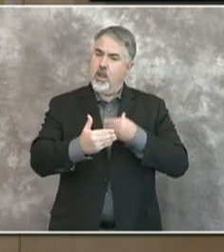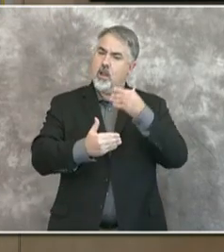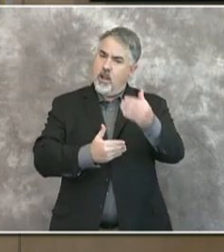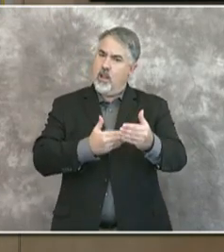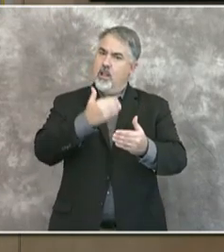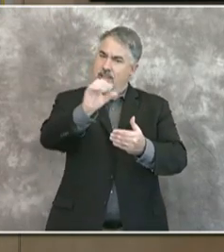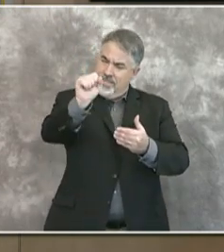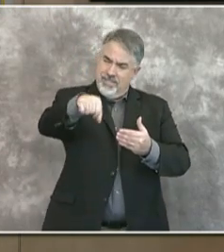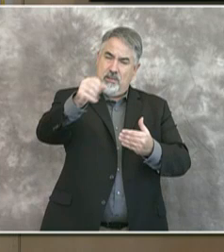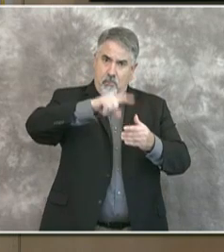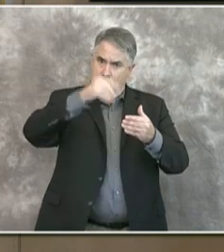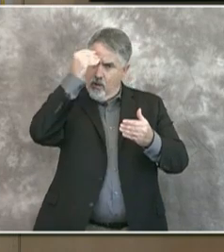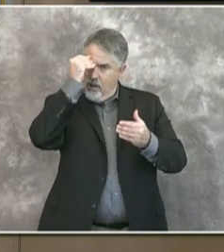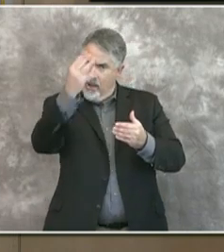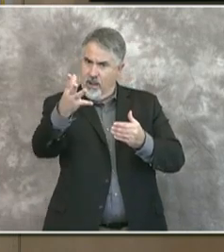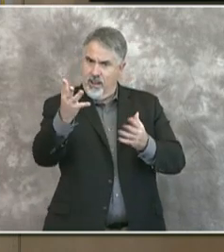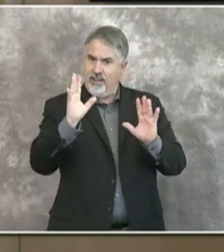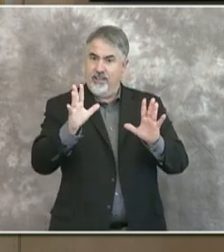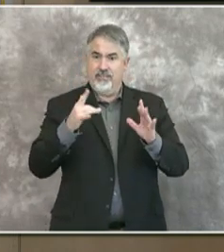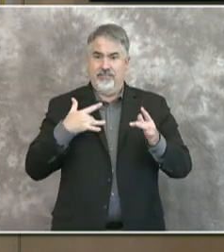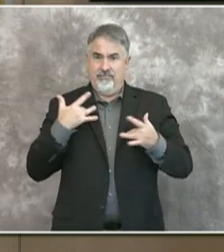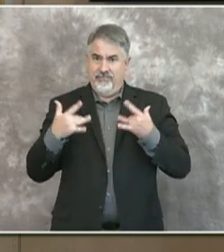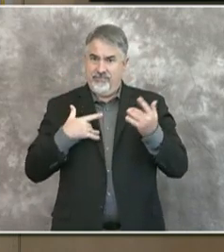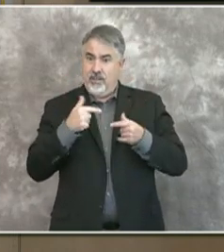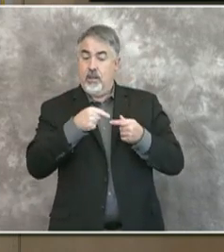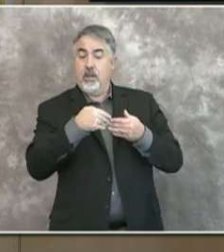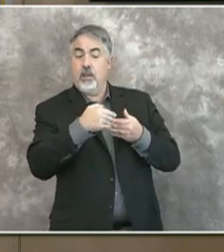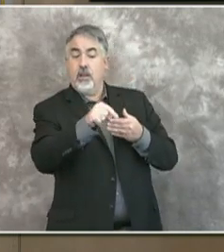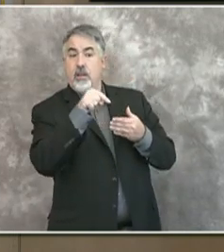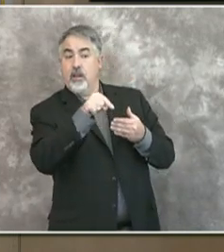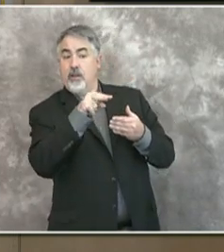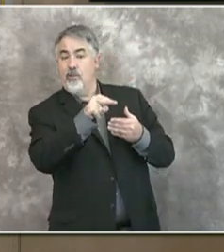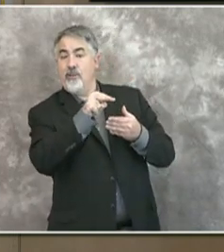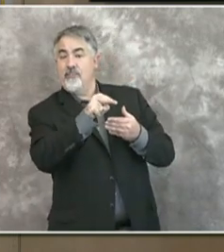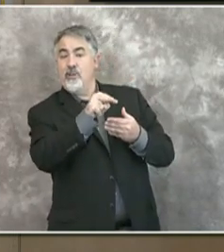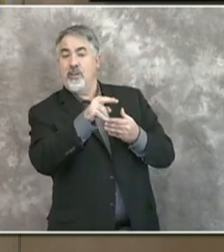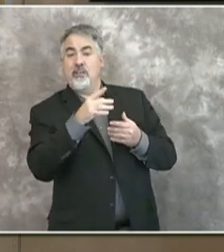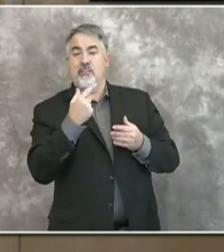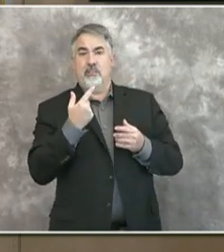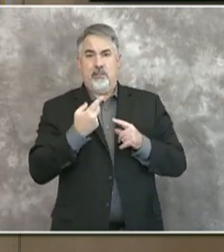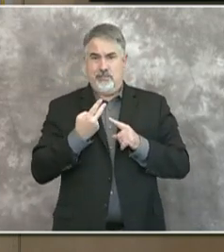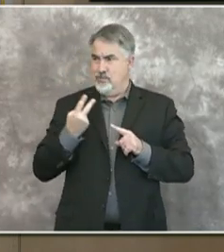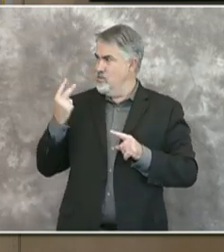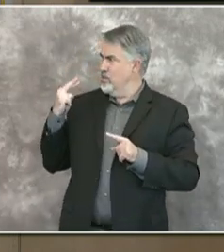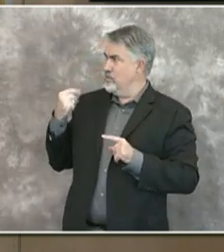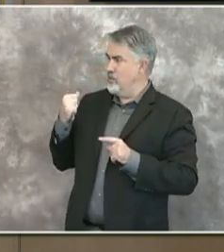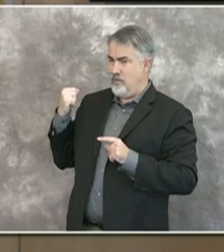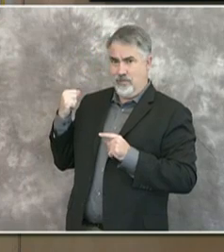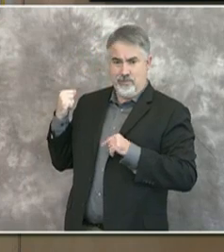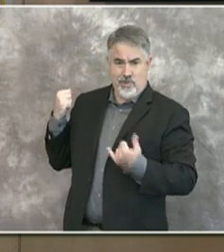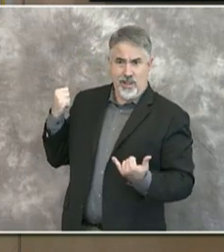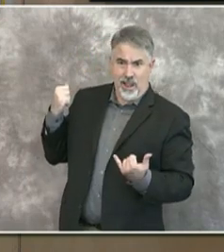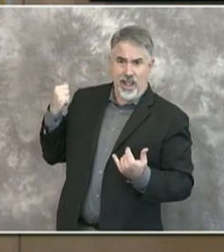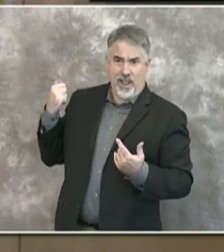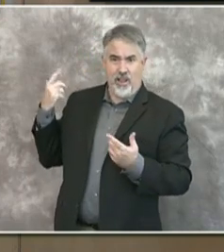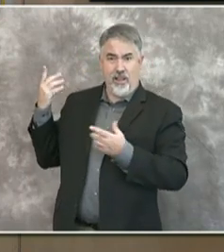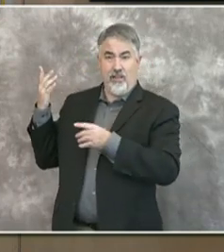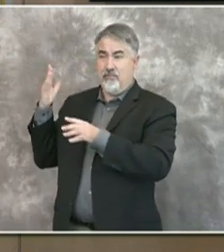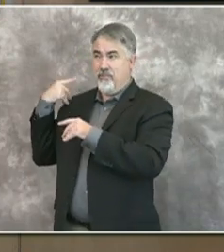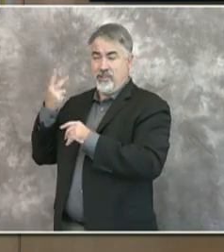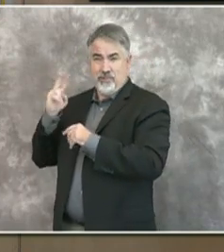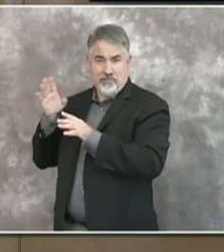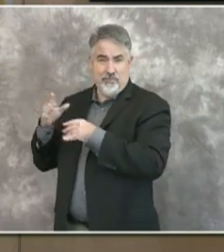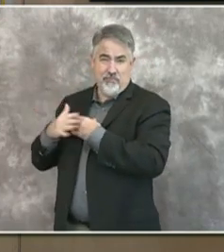moment, knowing we have a long way to go, but if we take a moment to look back, 2 weeks ago today, our beaches were closed, our parks were